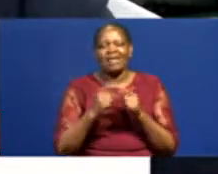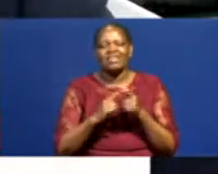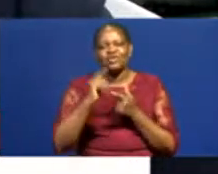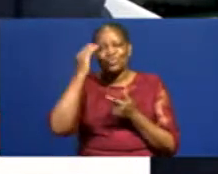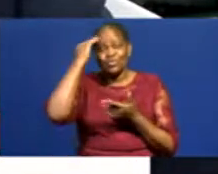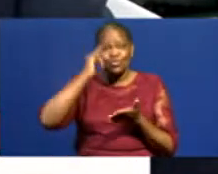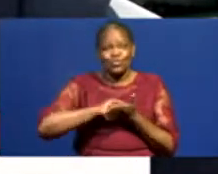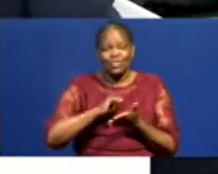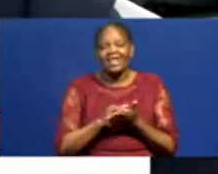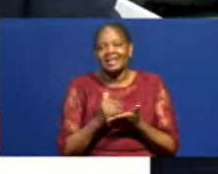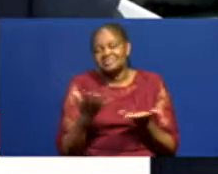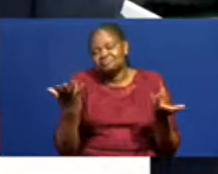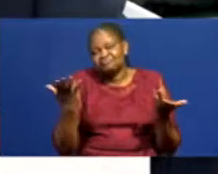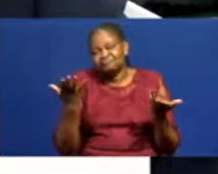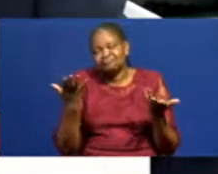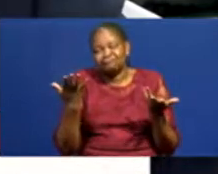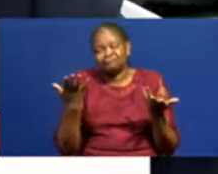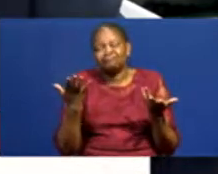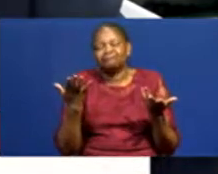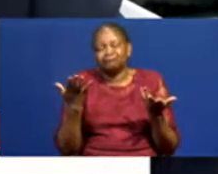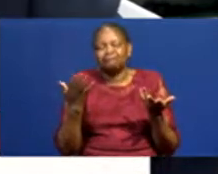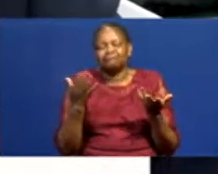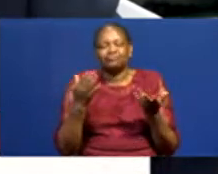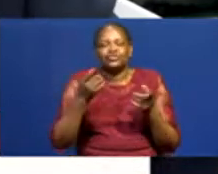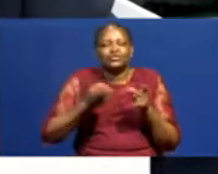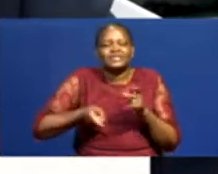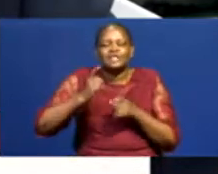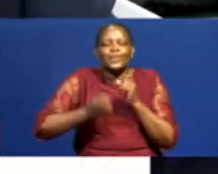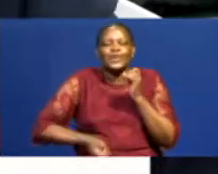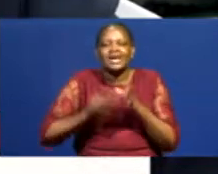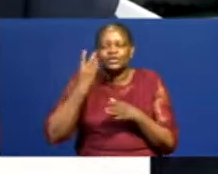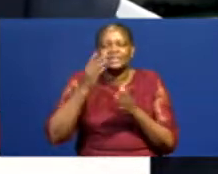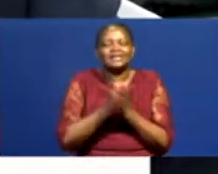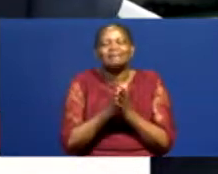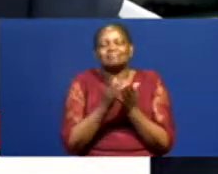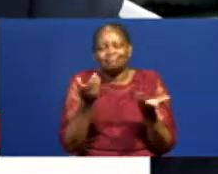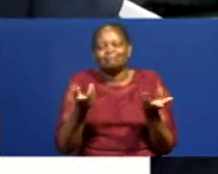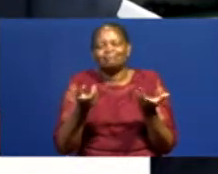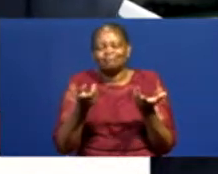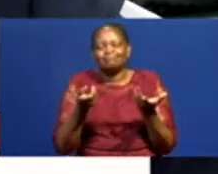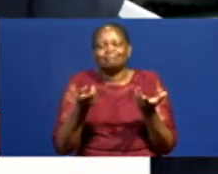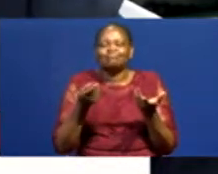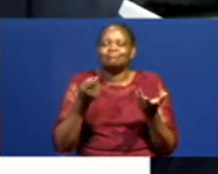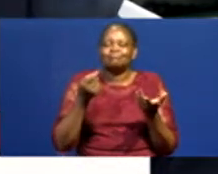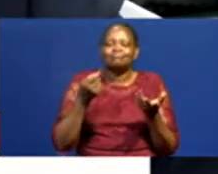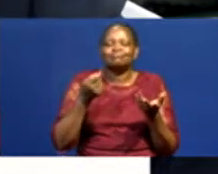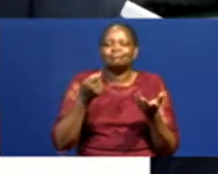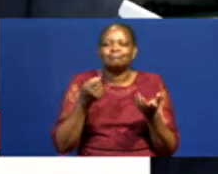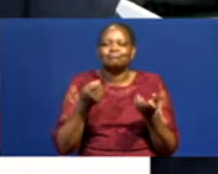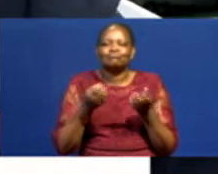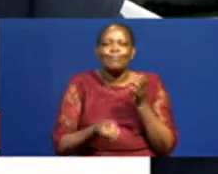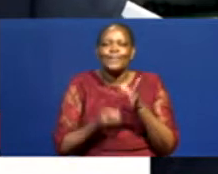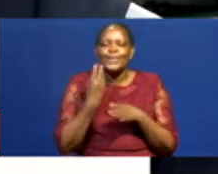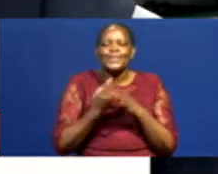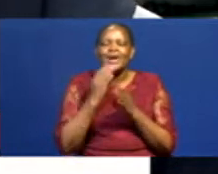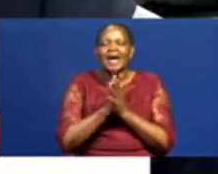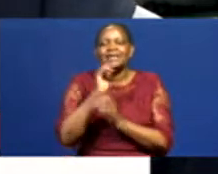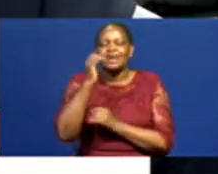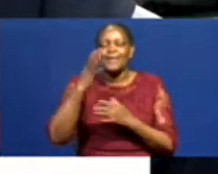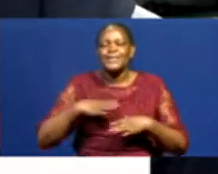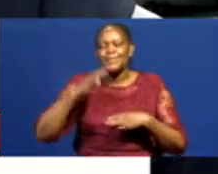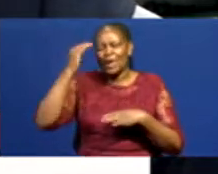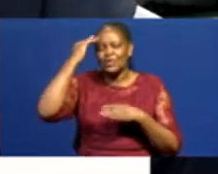that upstream, downstream, you increase production and productivity. Then, when you are there, and Kenyans, we are